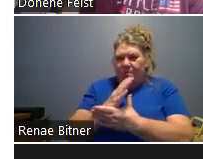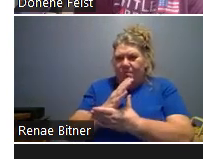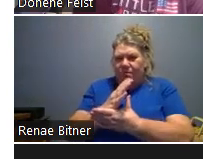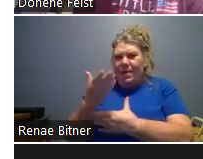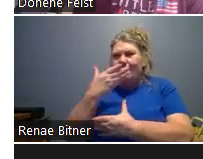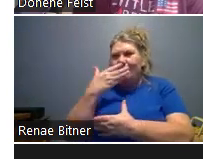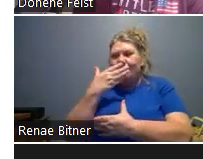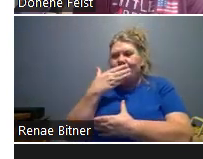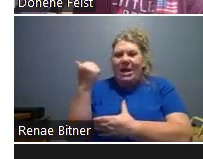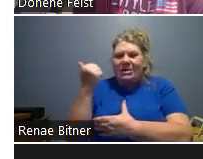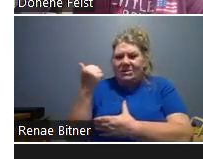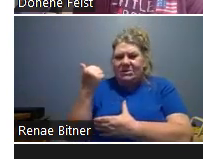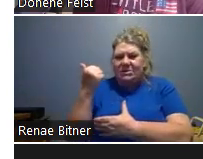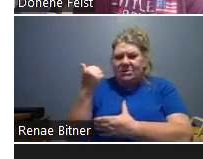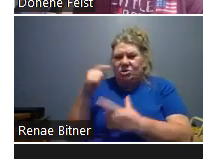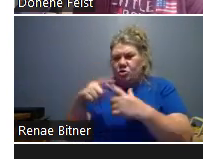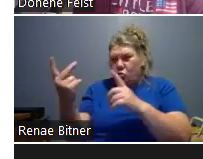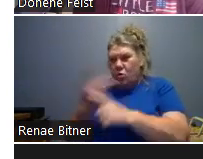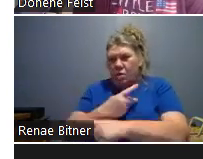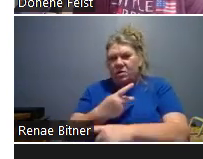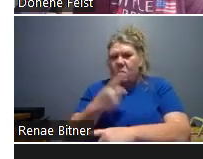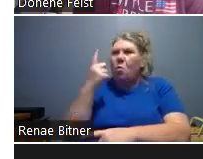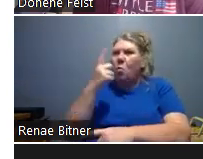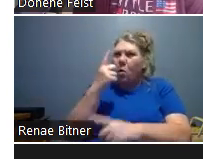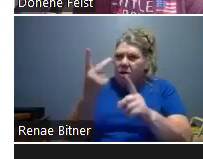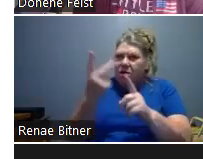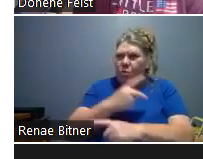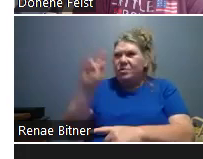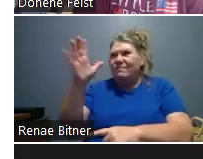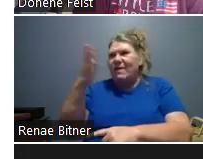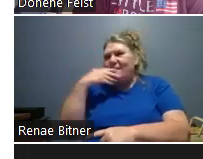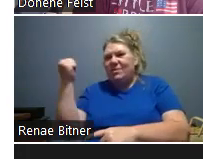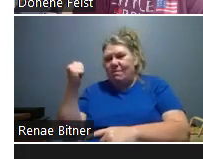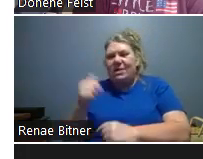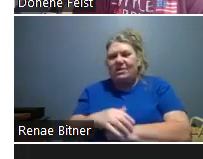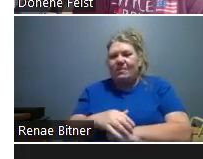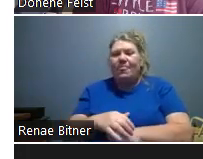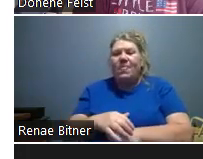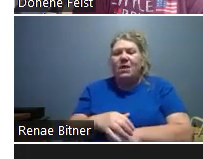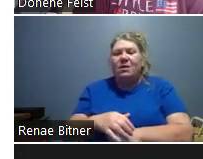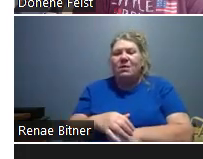best to worst, 1 being the worst, 5 being the best. Well,